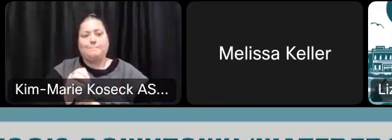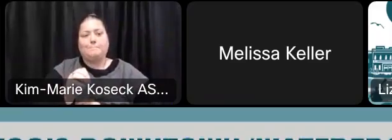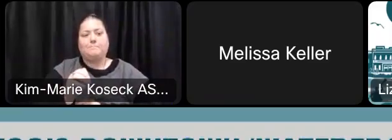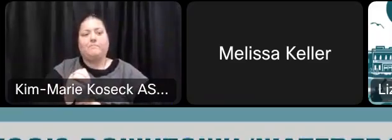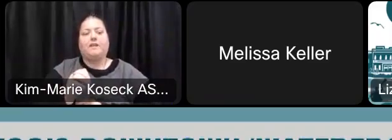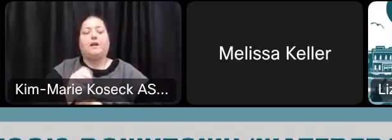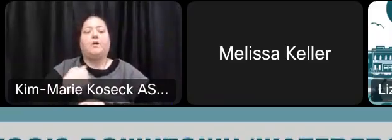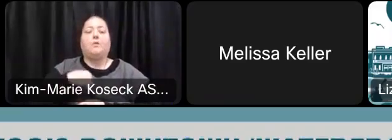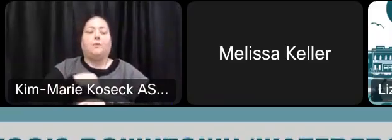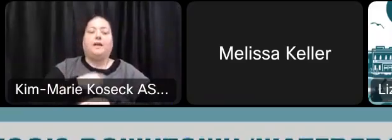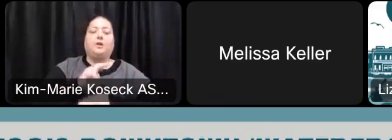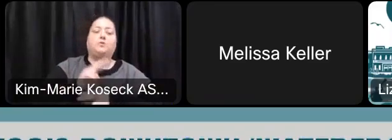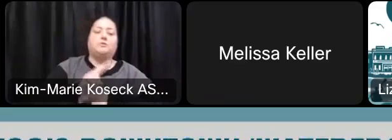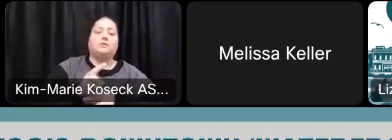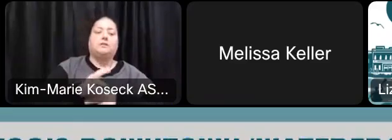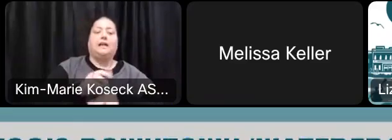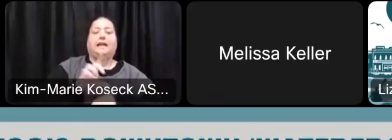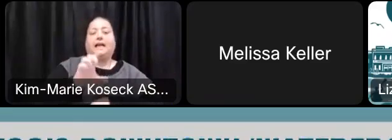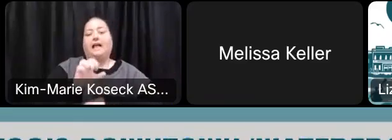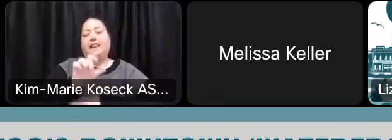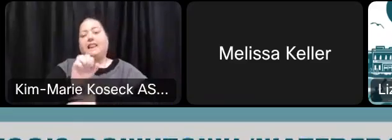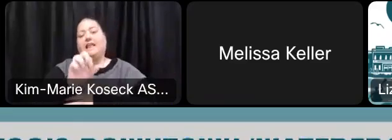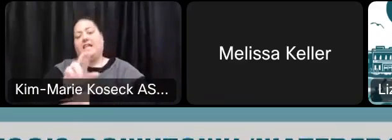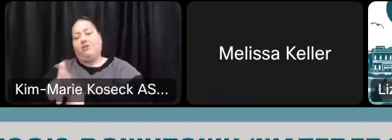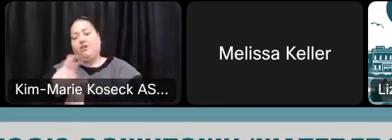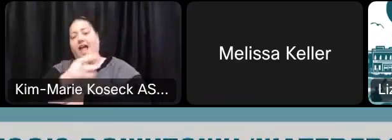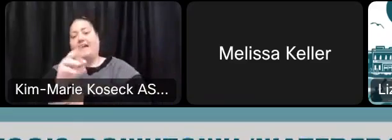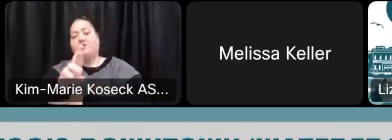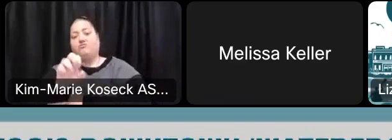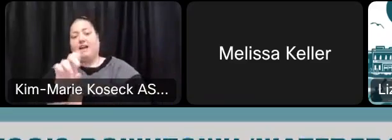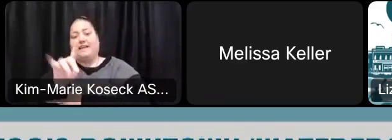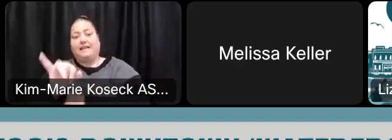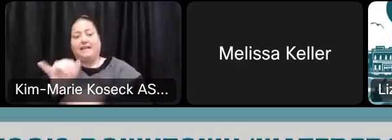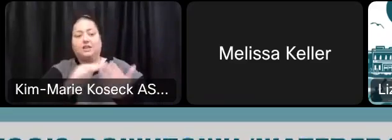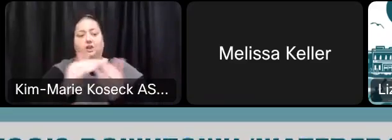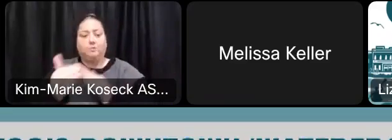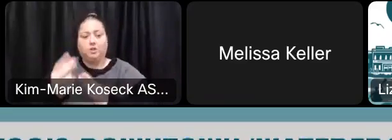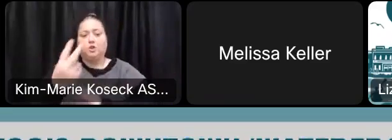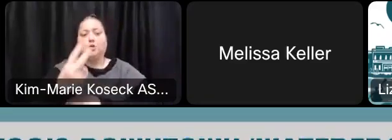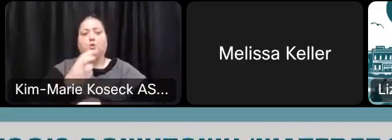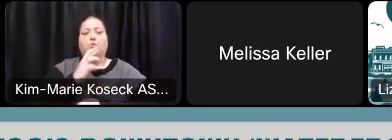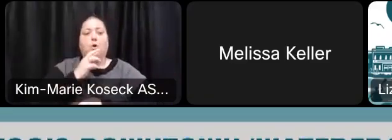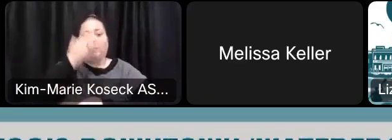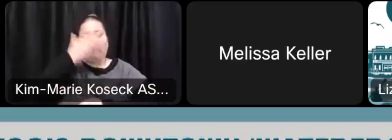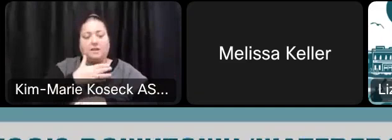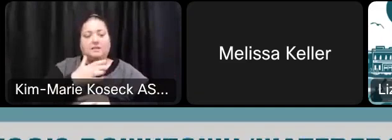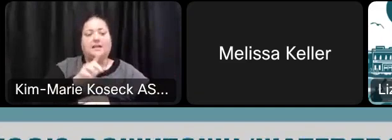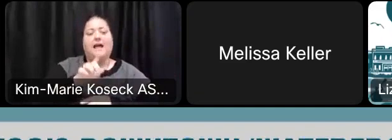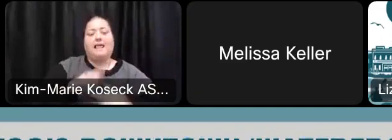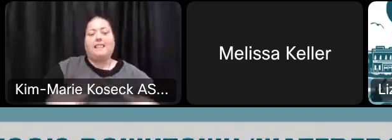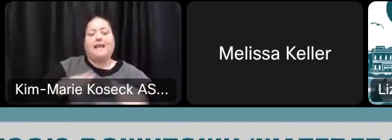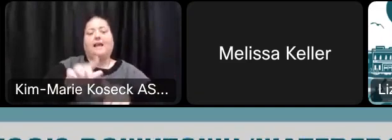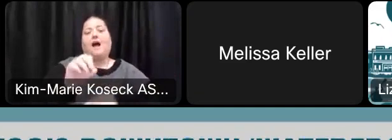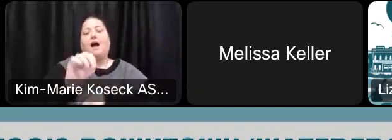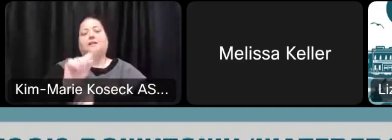directed some of our efforts in both CLEAR and READY towards that community. It's a community that has 2 waterfronts. One is Lake Ontario. The other